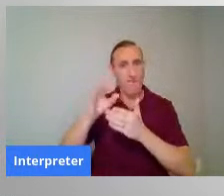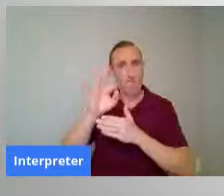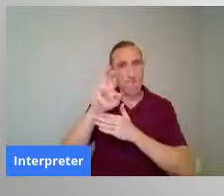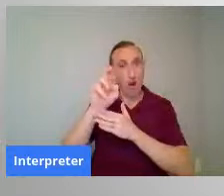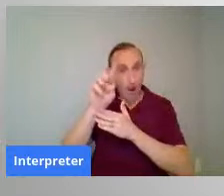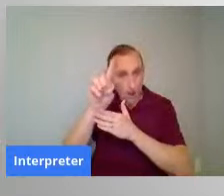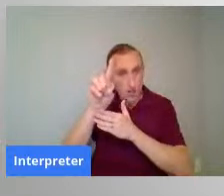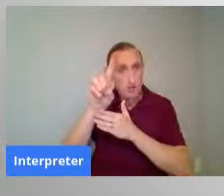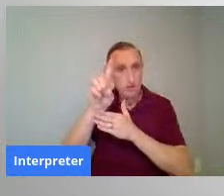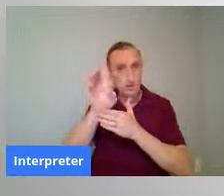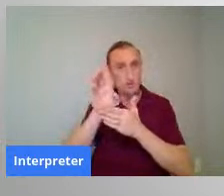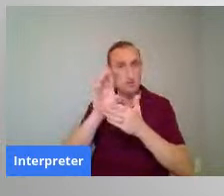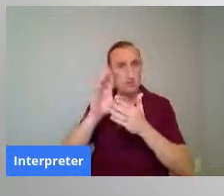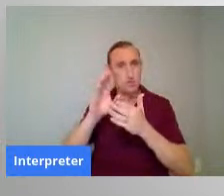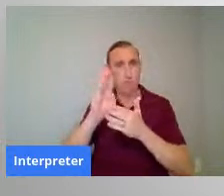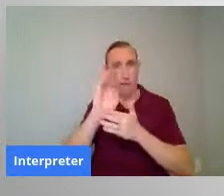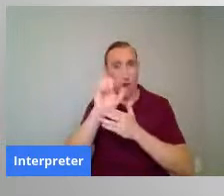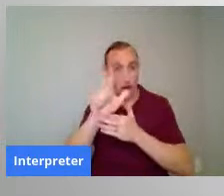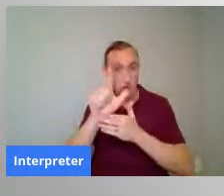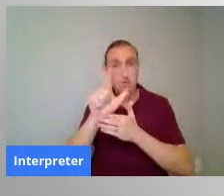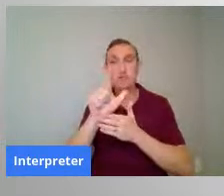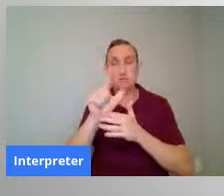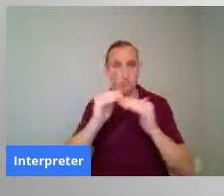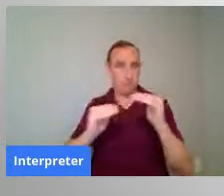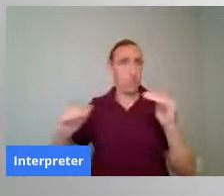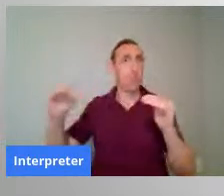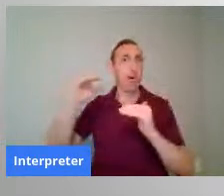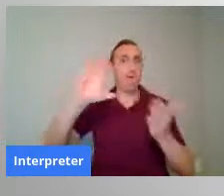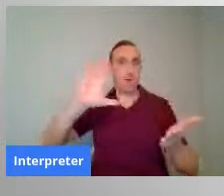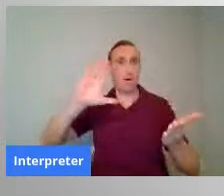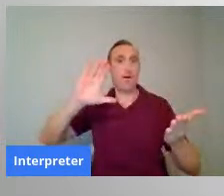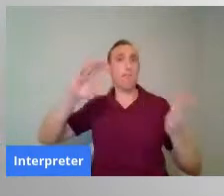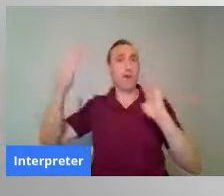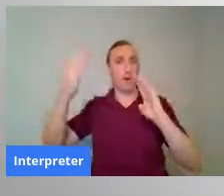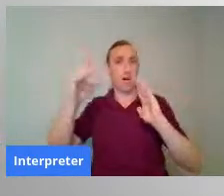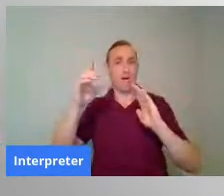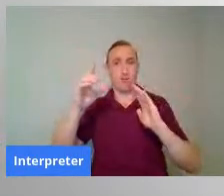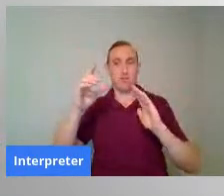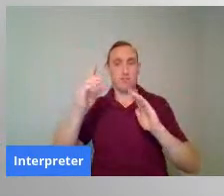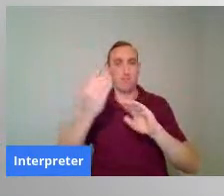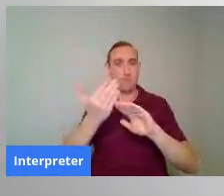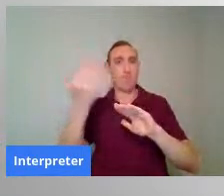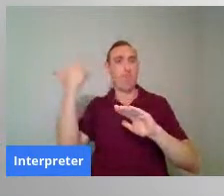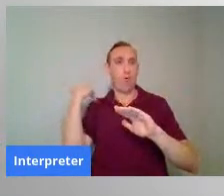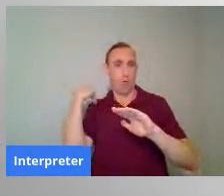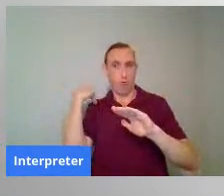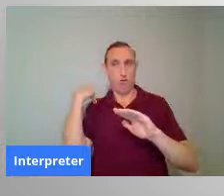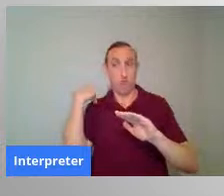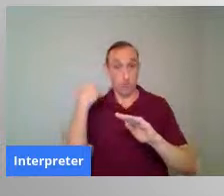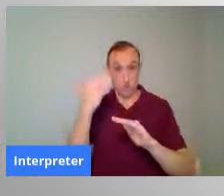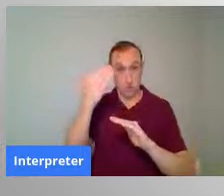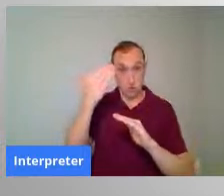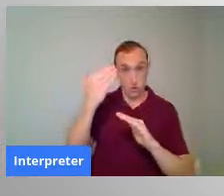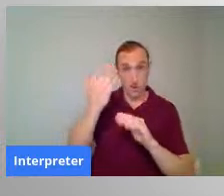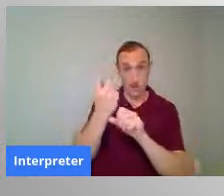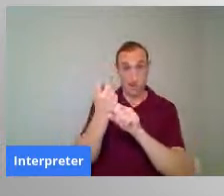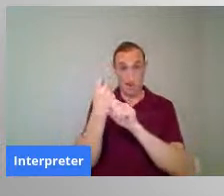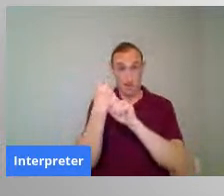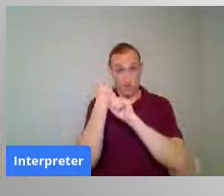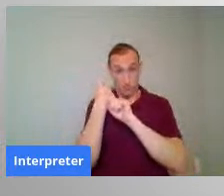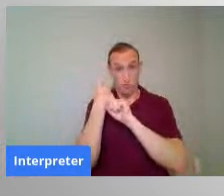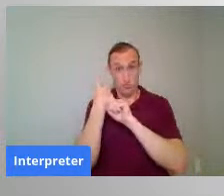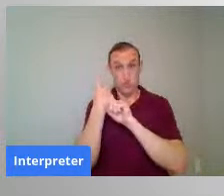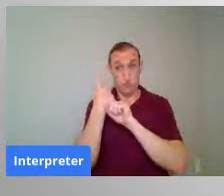at in FY20. And that's due to a couple factors. Just remember, we ended last year on a strong note. We